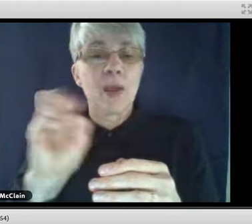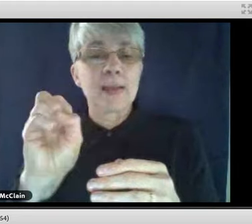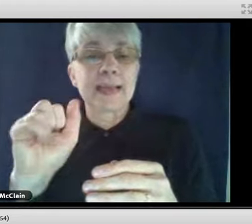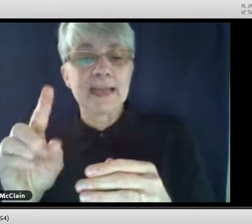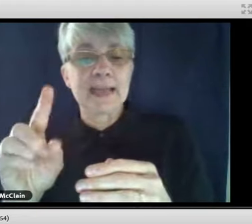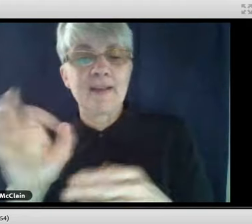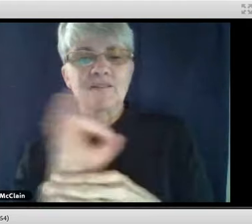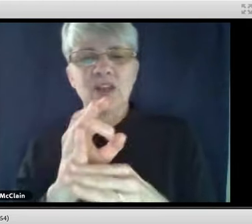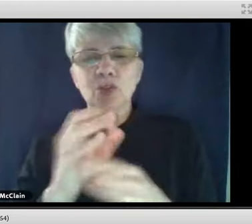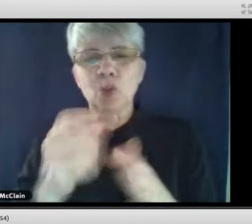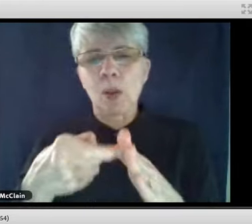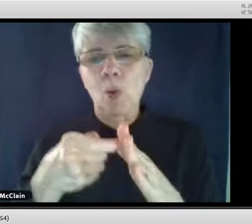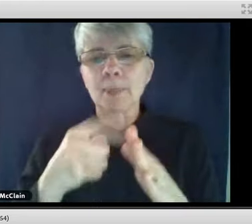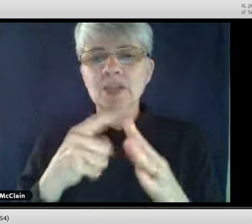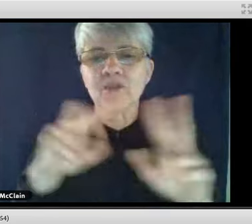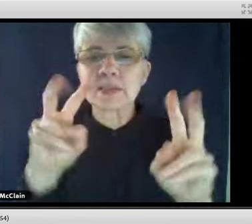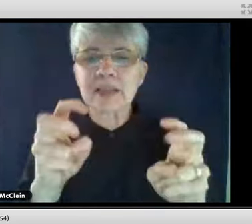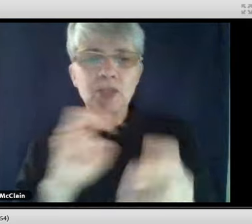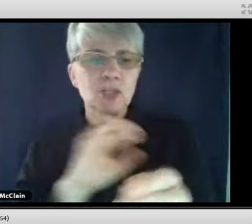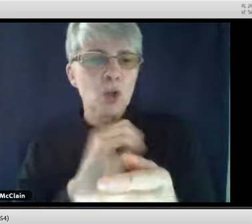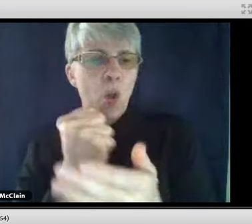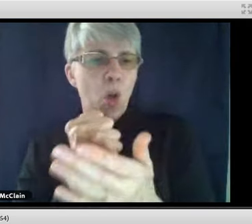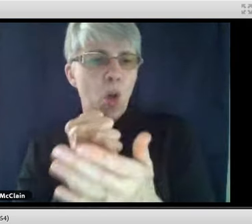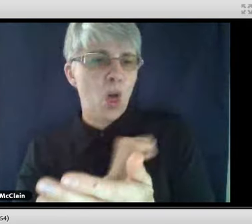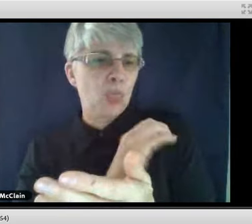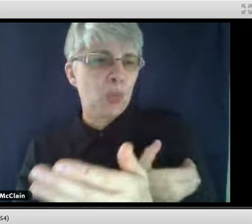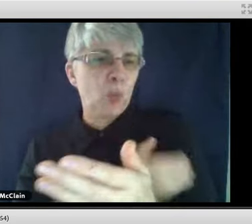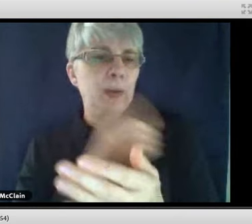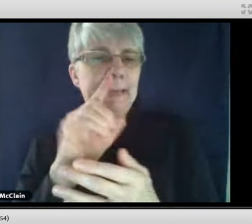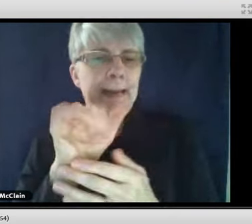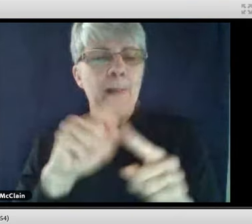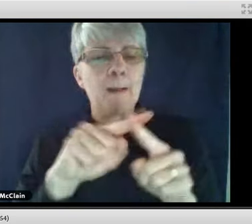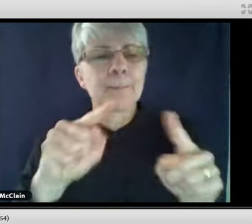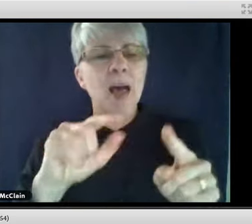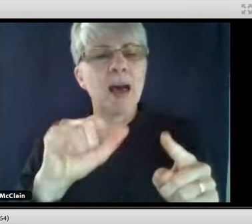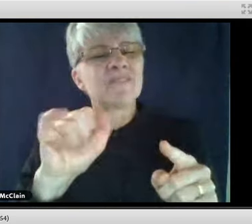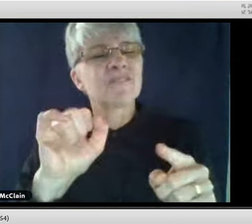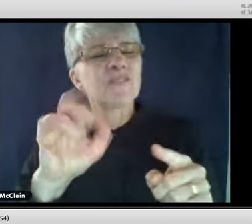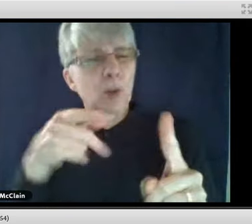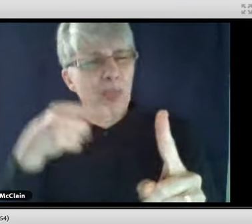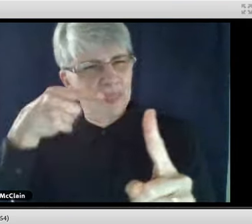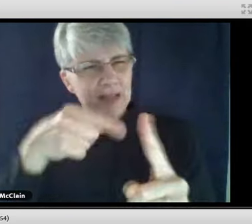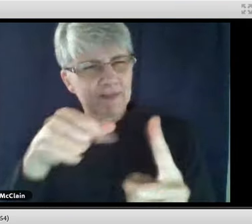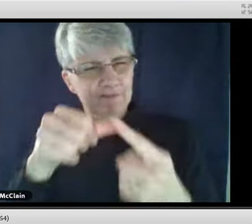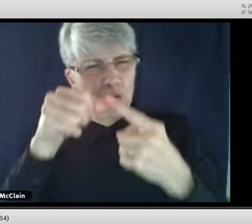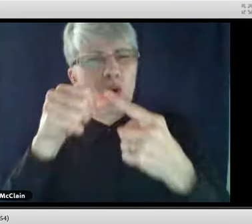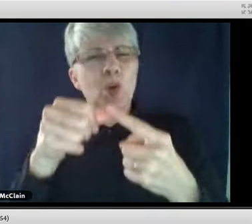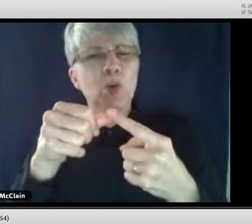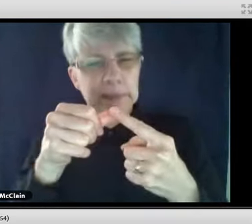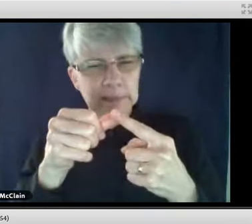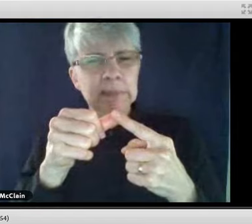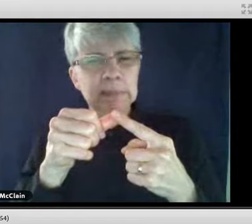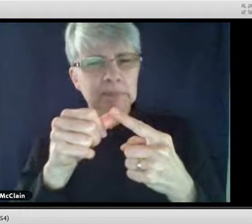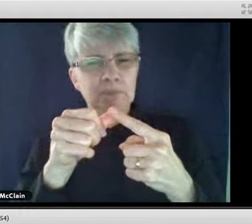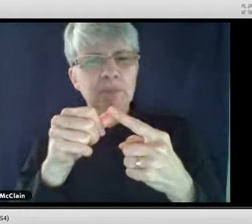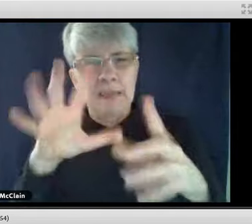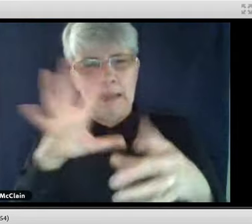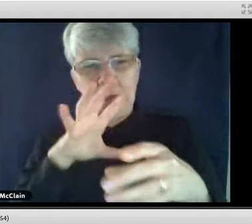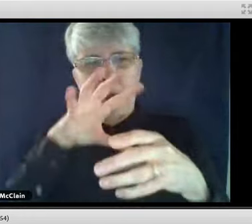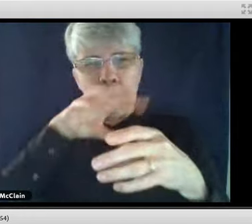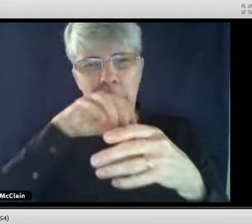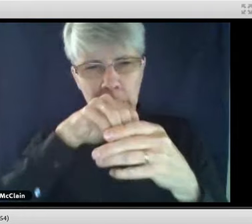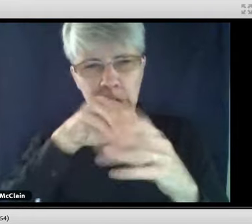requirements for subject authority data. And but like I said, FRBR is kind of the primary standard model that's